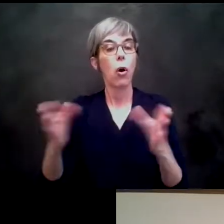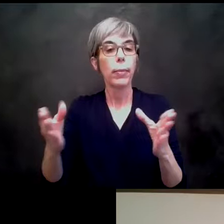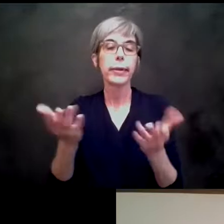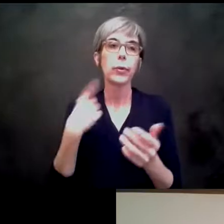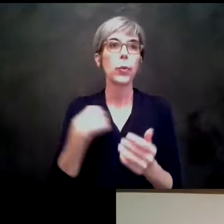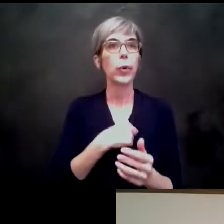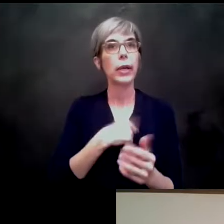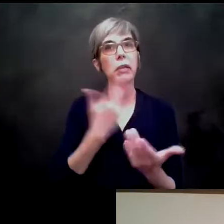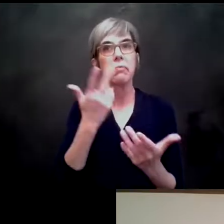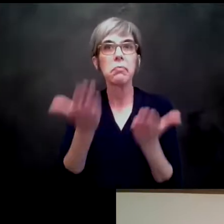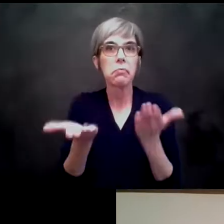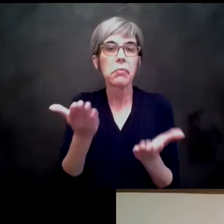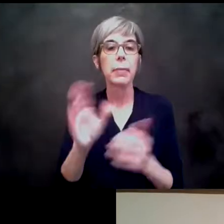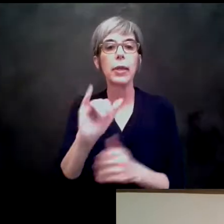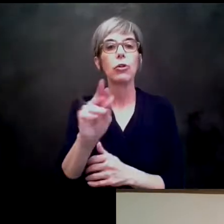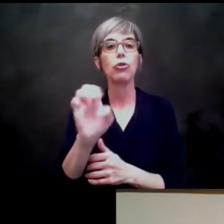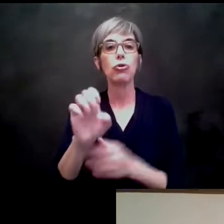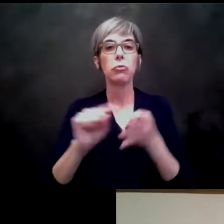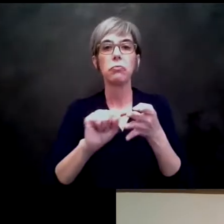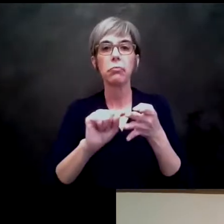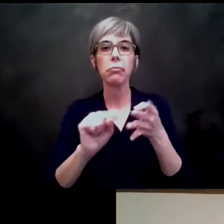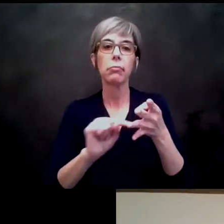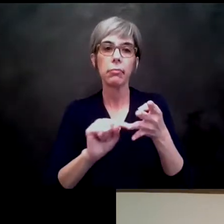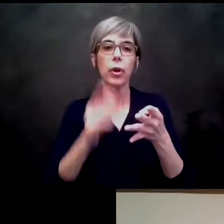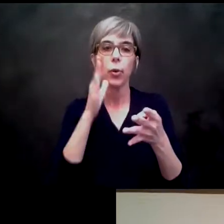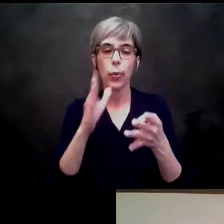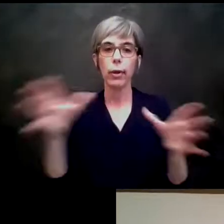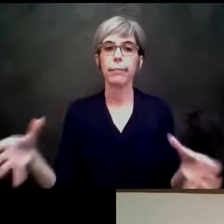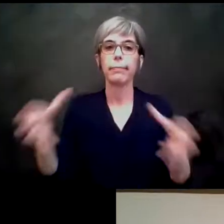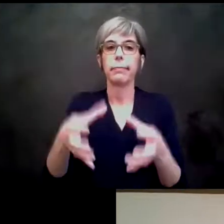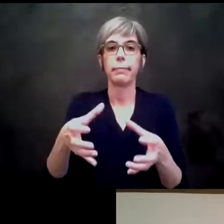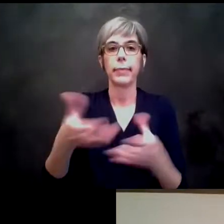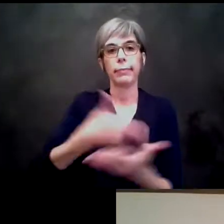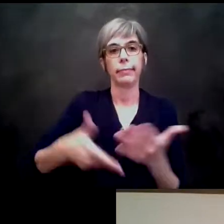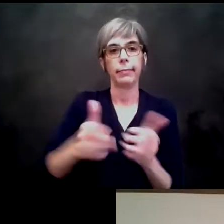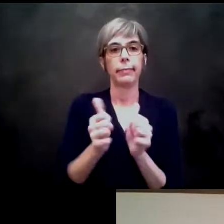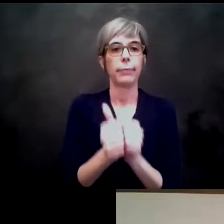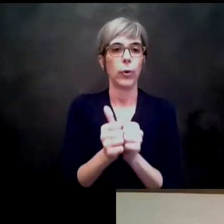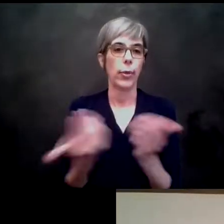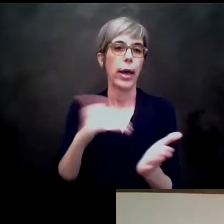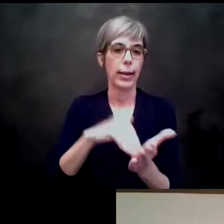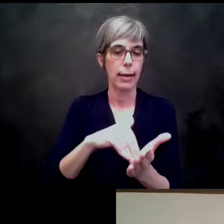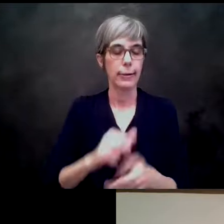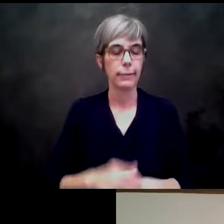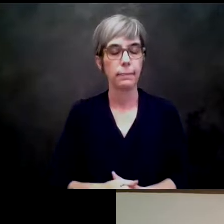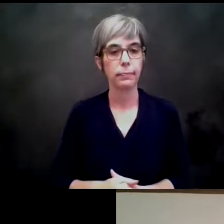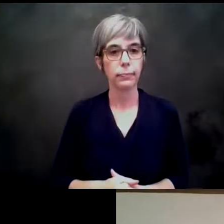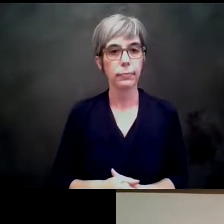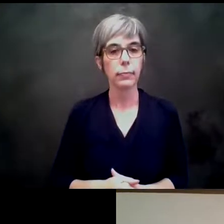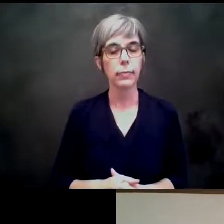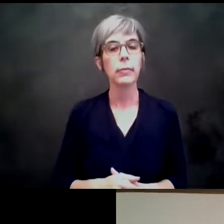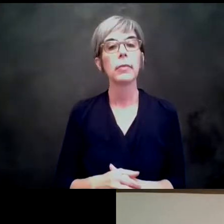when we come back to face-to-face gatherings. We pray for